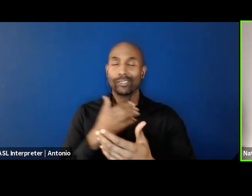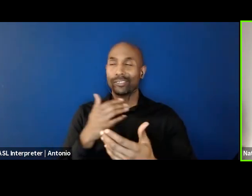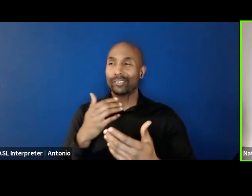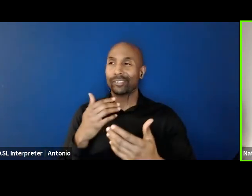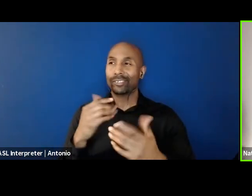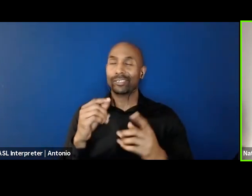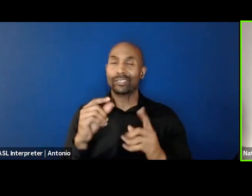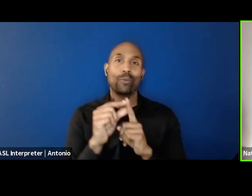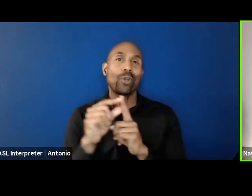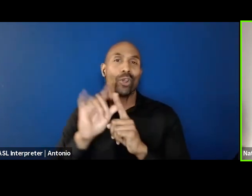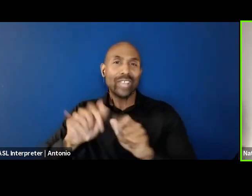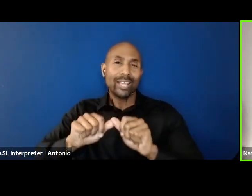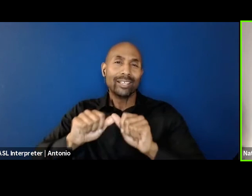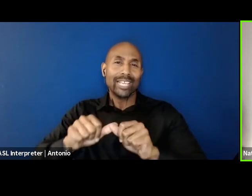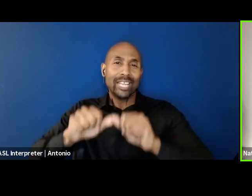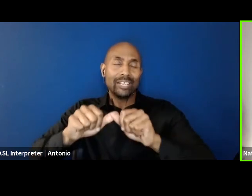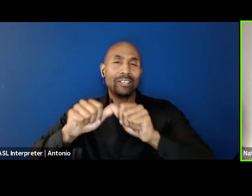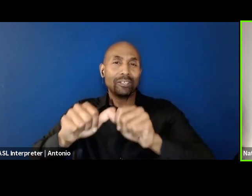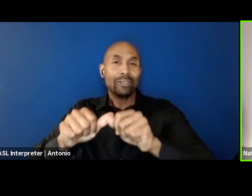Say it again.